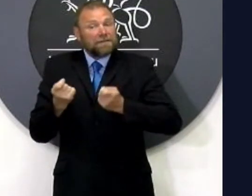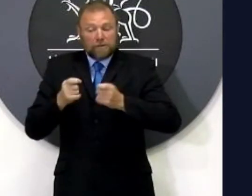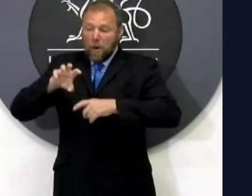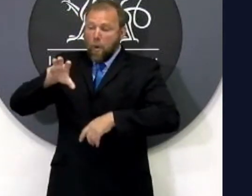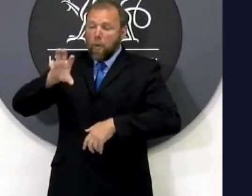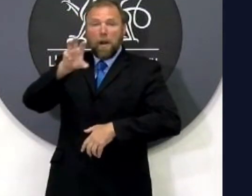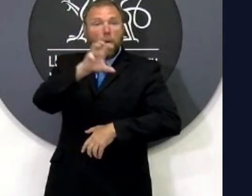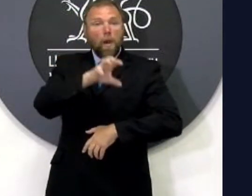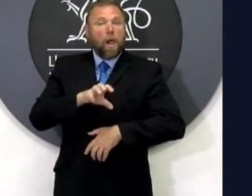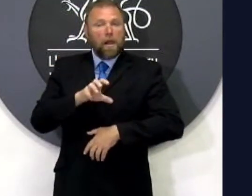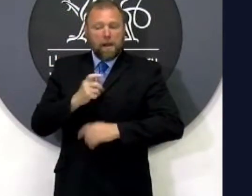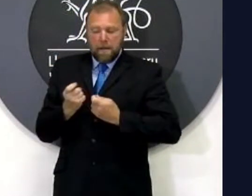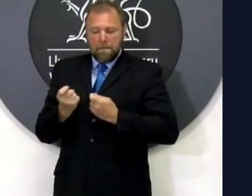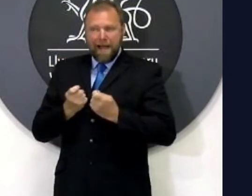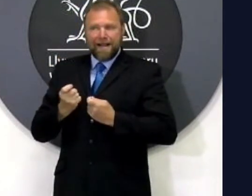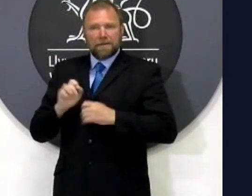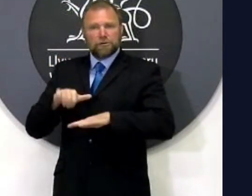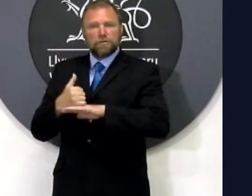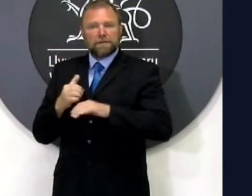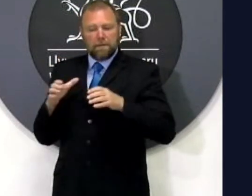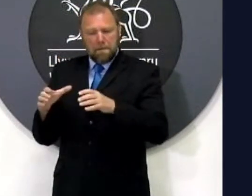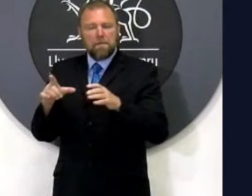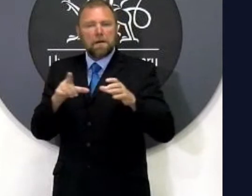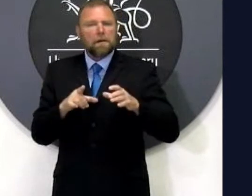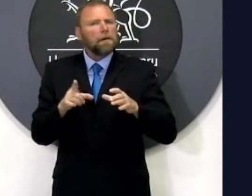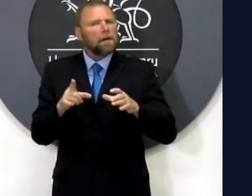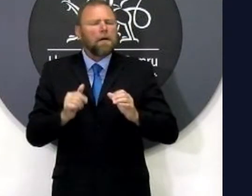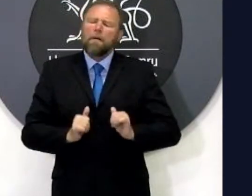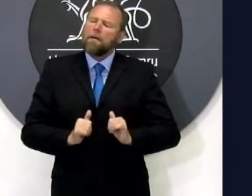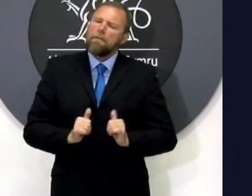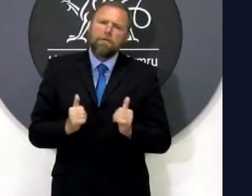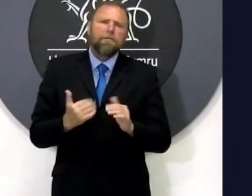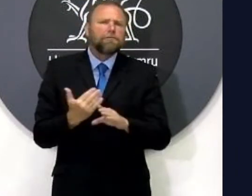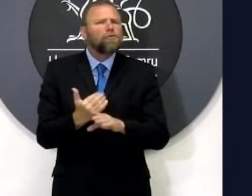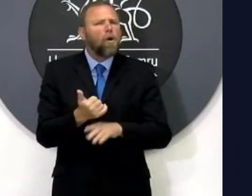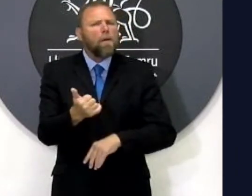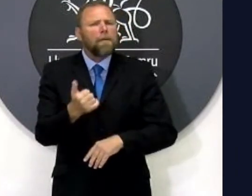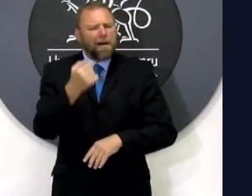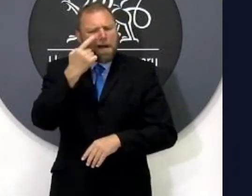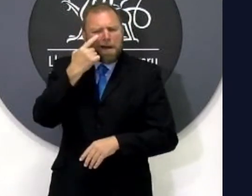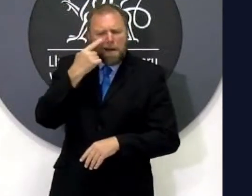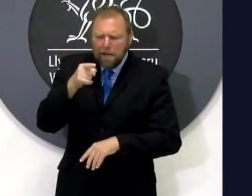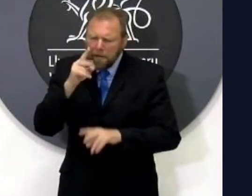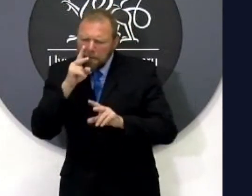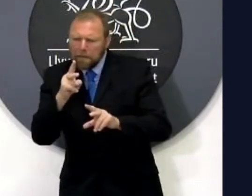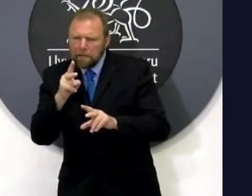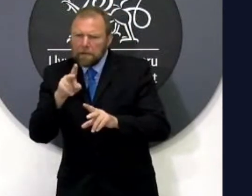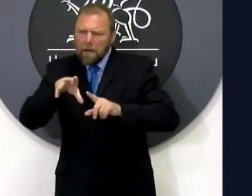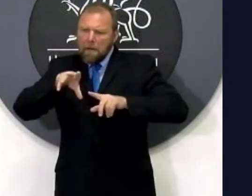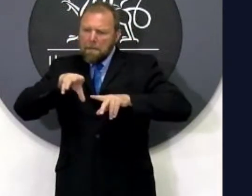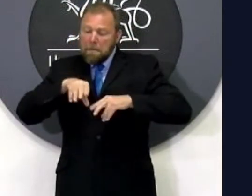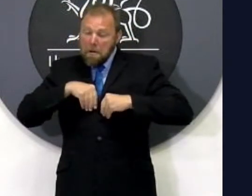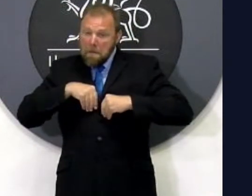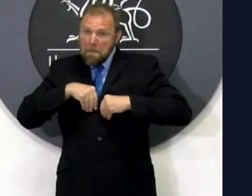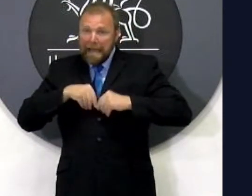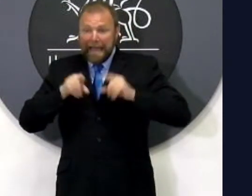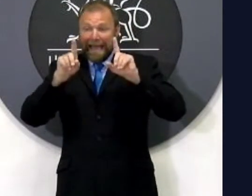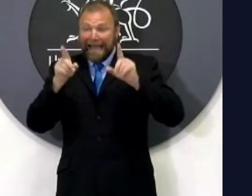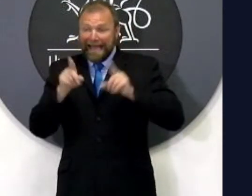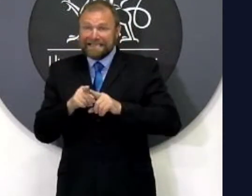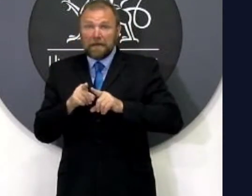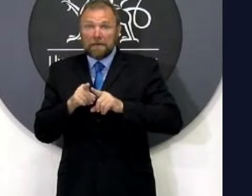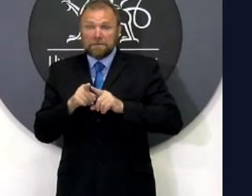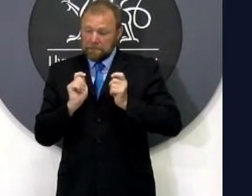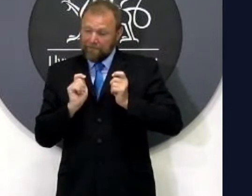incident management teams that they establish. And they're doing an excellent job in tracing, in testing, and in promoting vaccination in areas where we